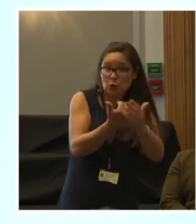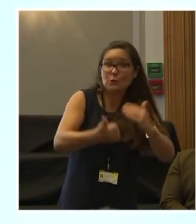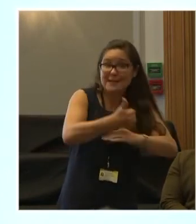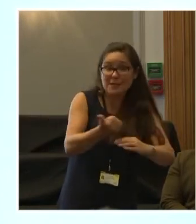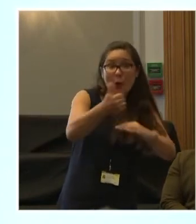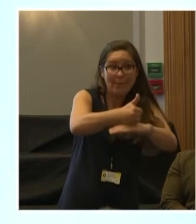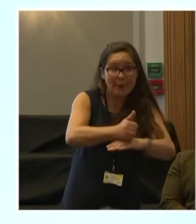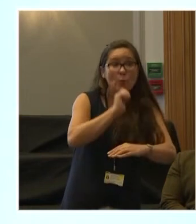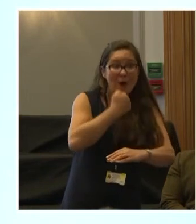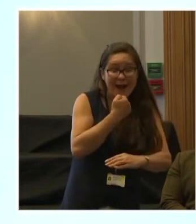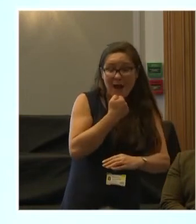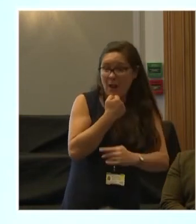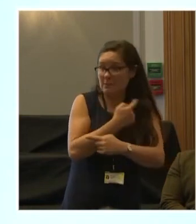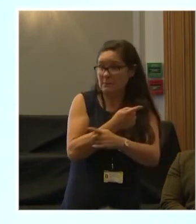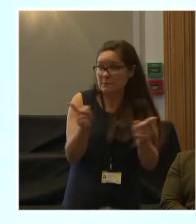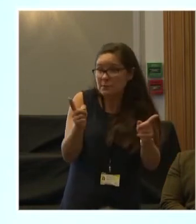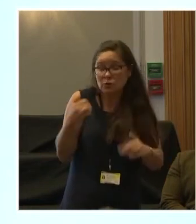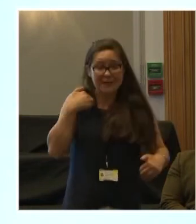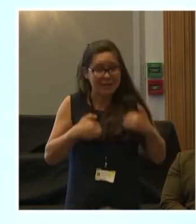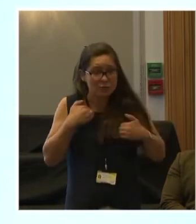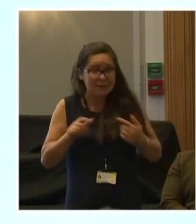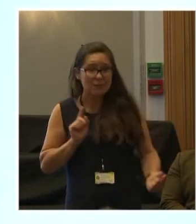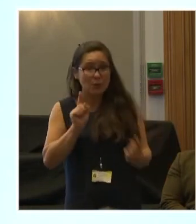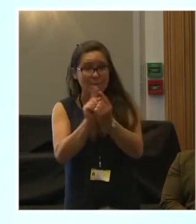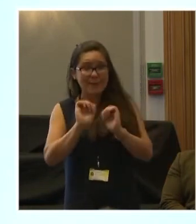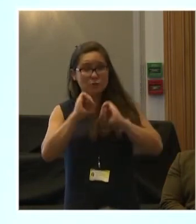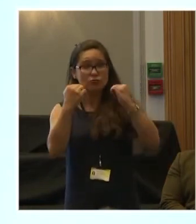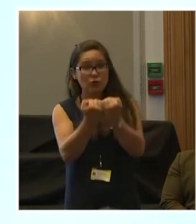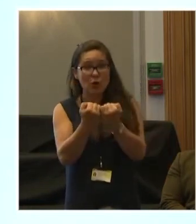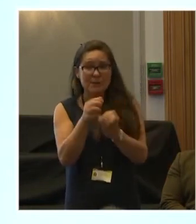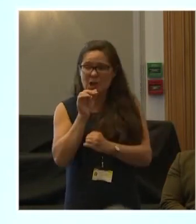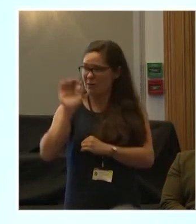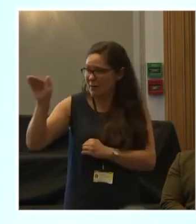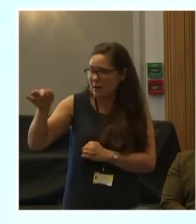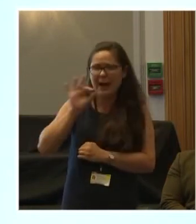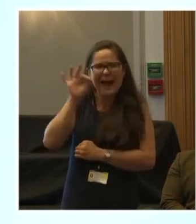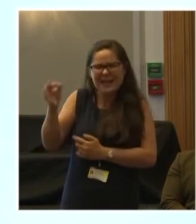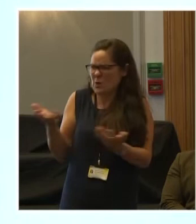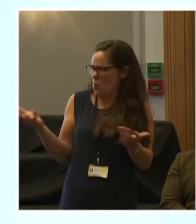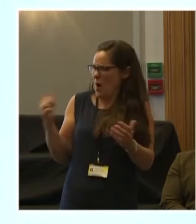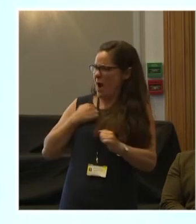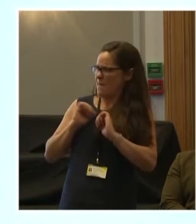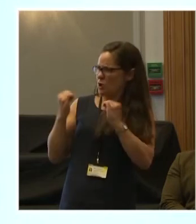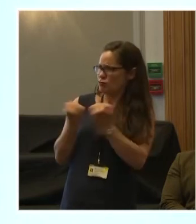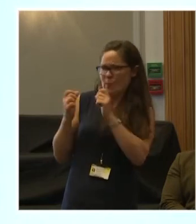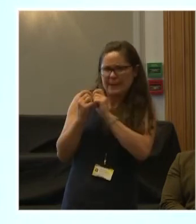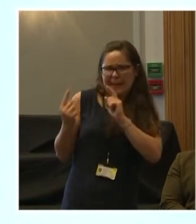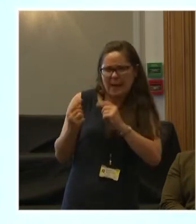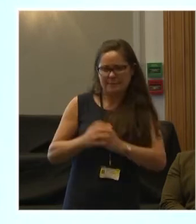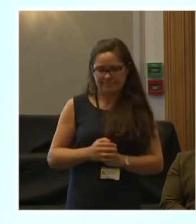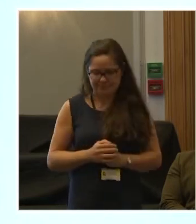interested in meeting with a local group, please do ask the staff for one close to you. As a result of our sight loss